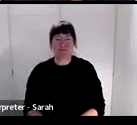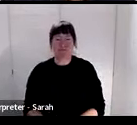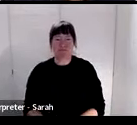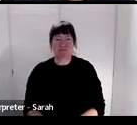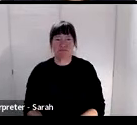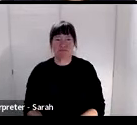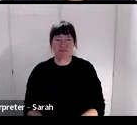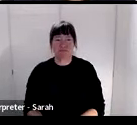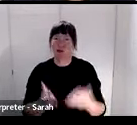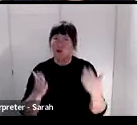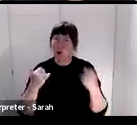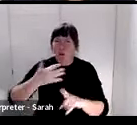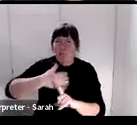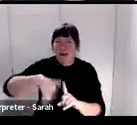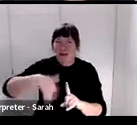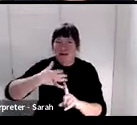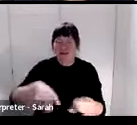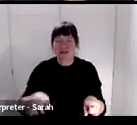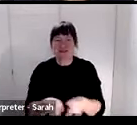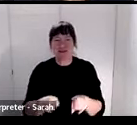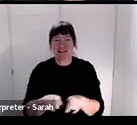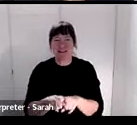And a very cool background with